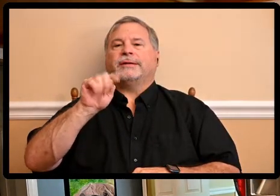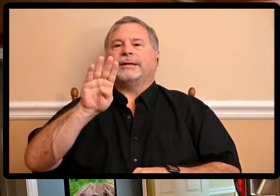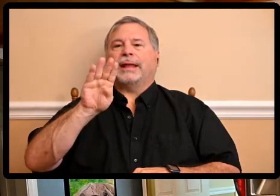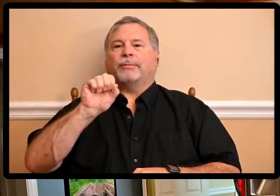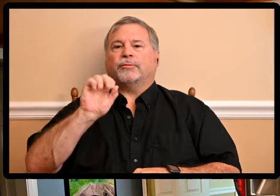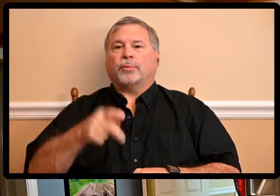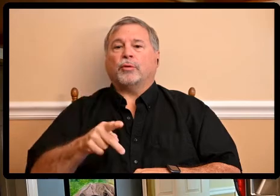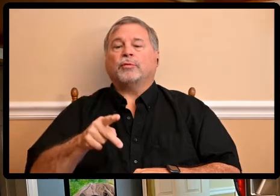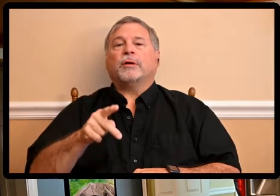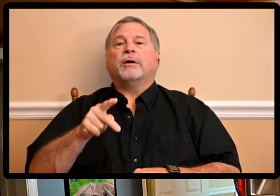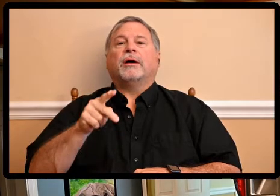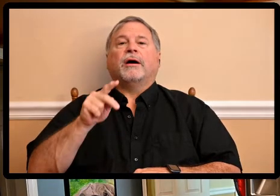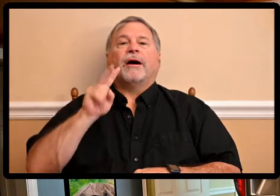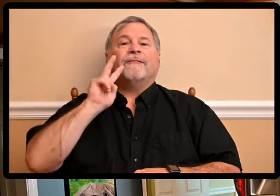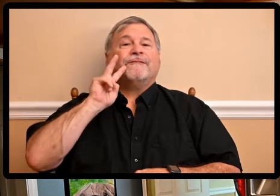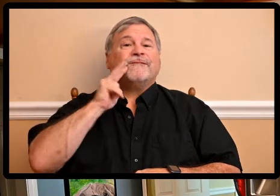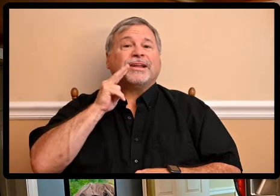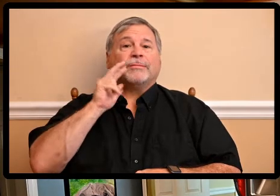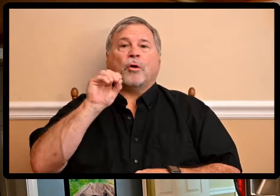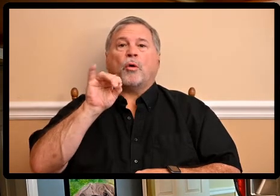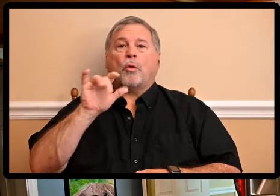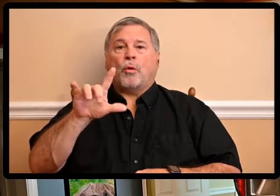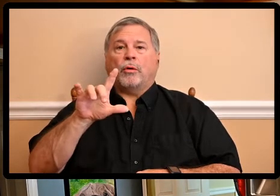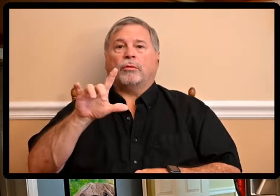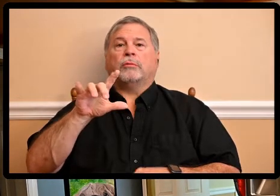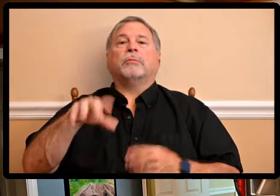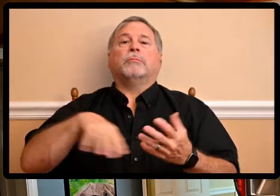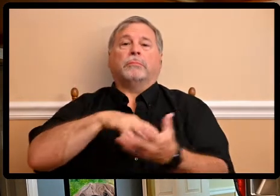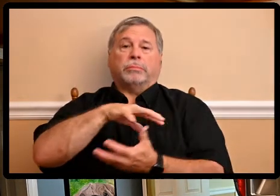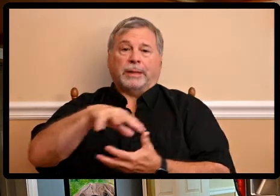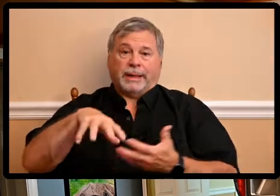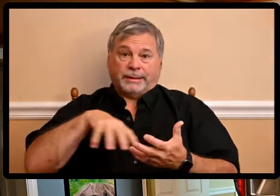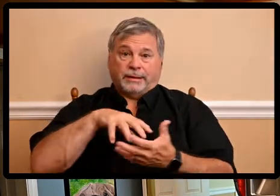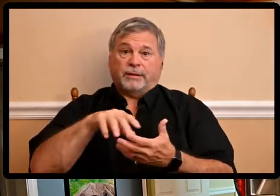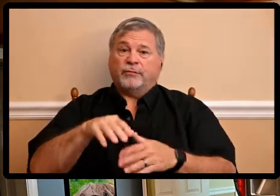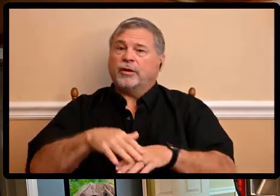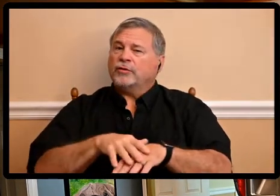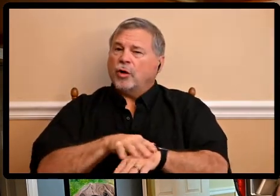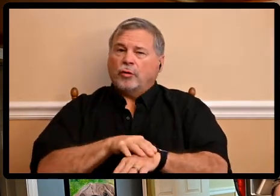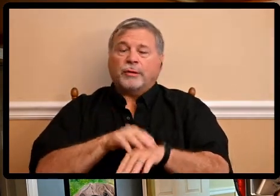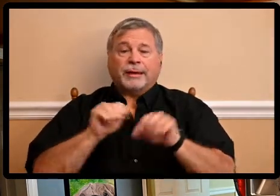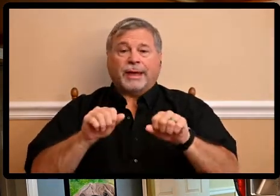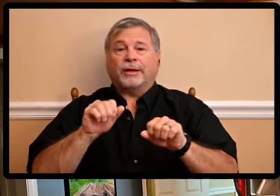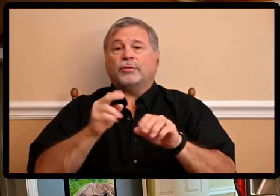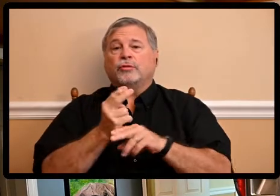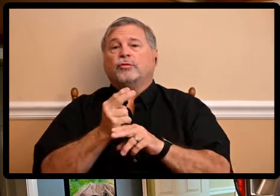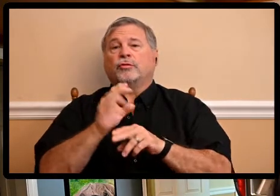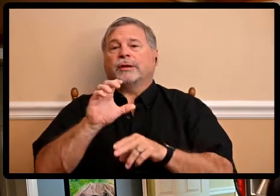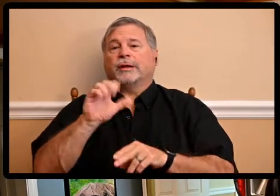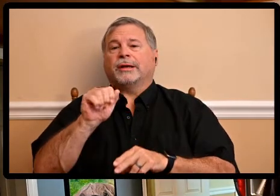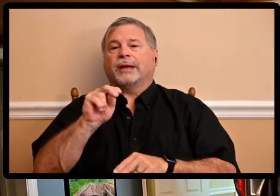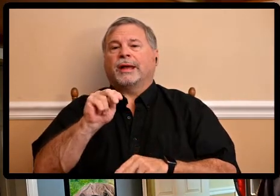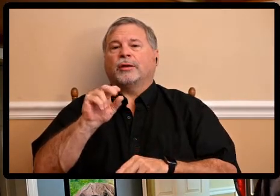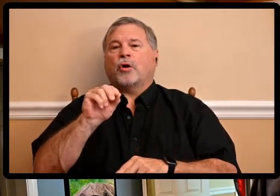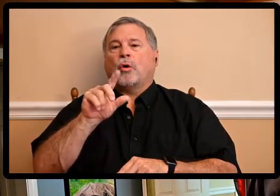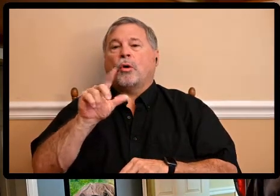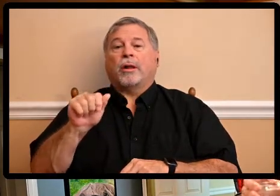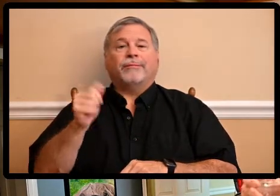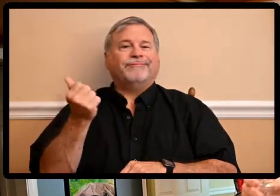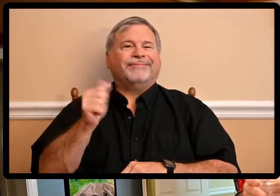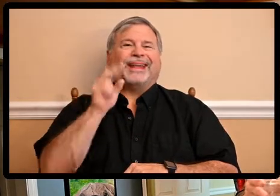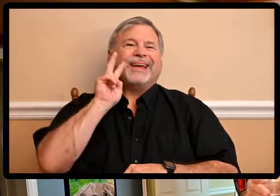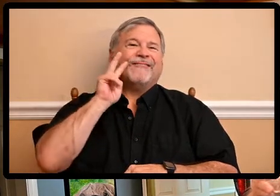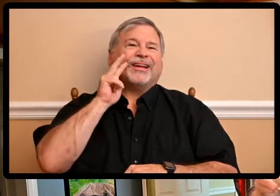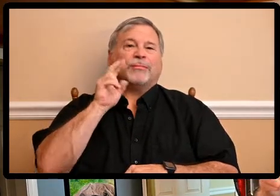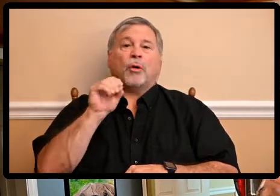start blending that in very slowly. Again, you could use canola, any vegetable oil that you want.